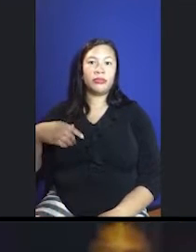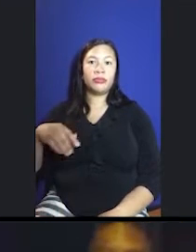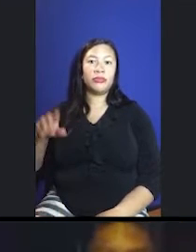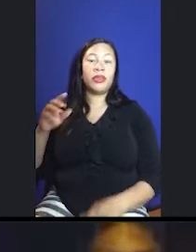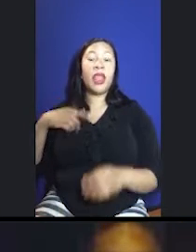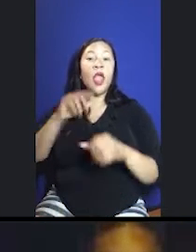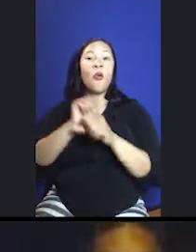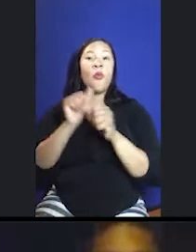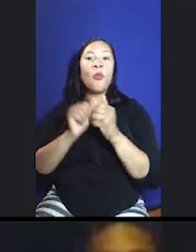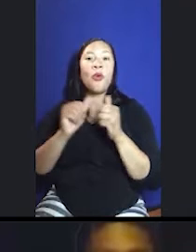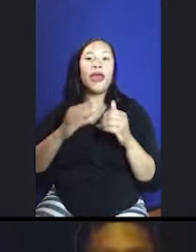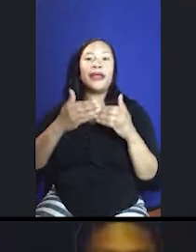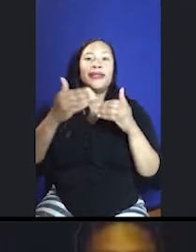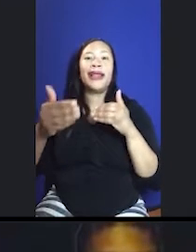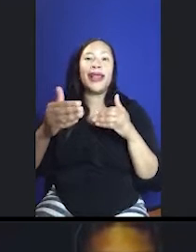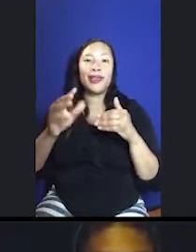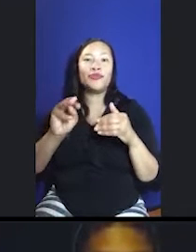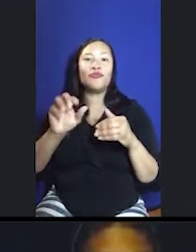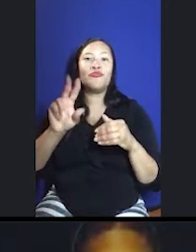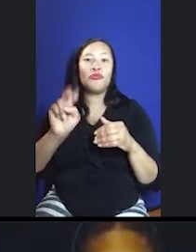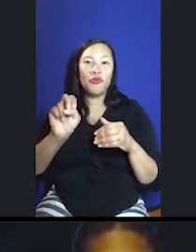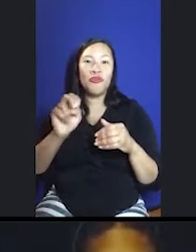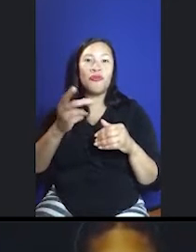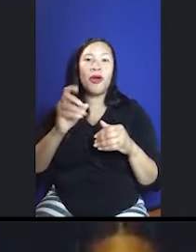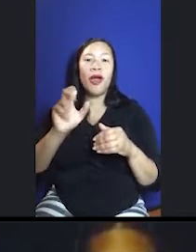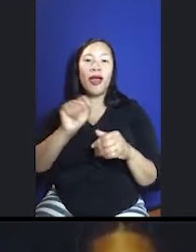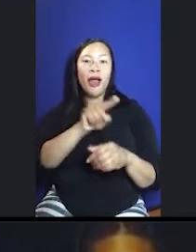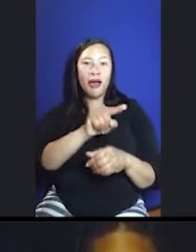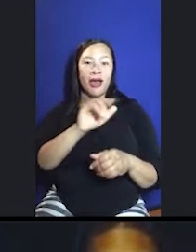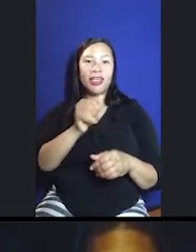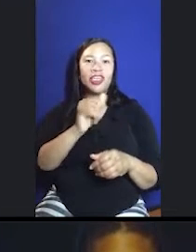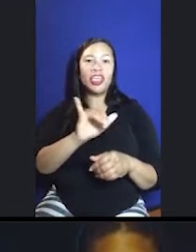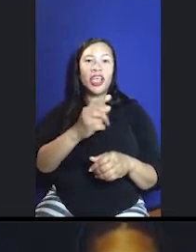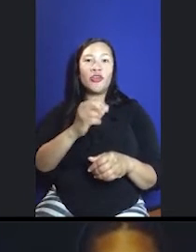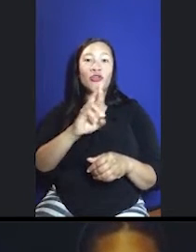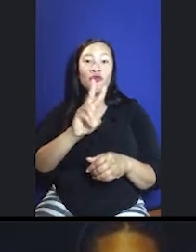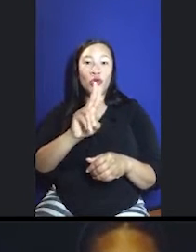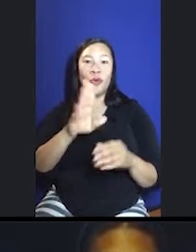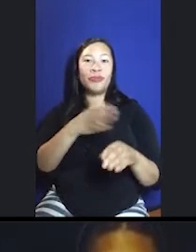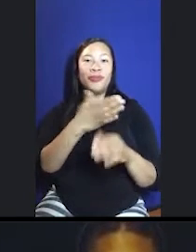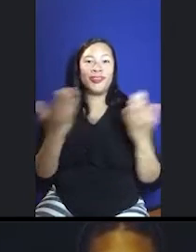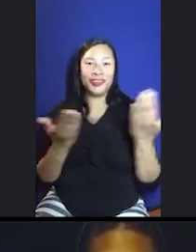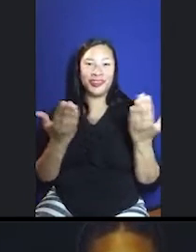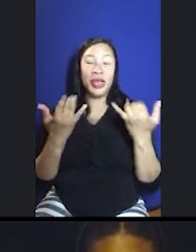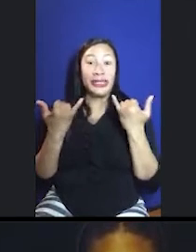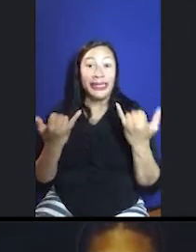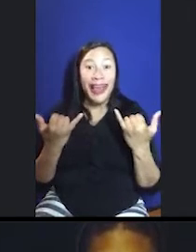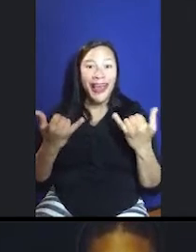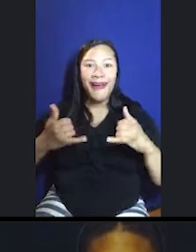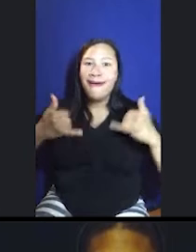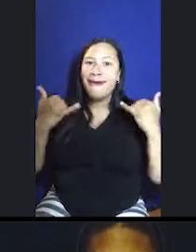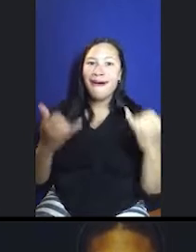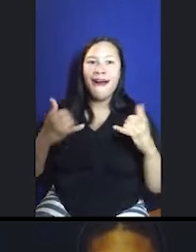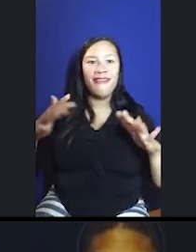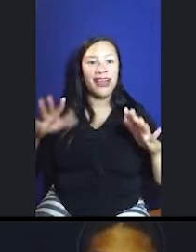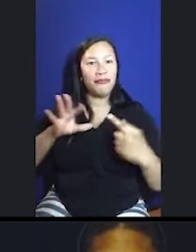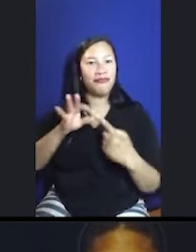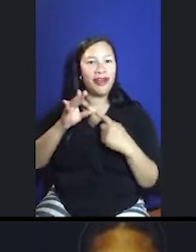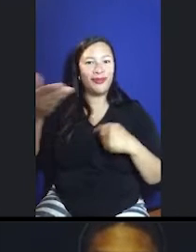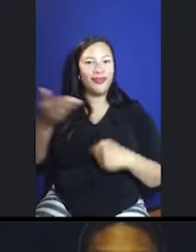Move podcast. This is my co-host JayGuru Music, Yeah. and today we have a special